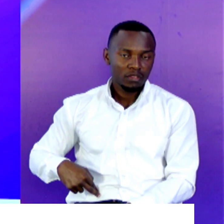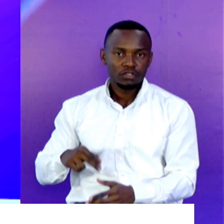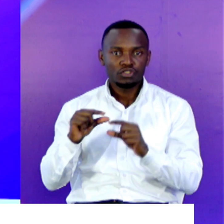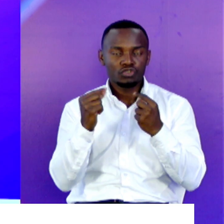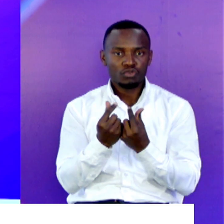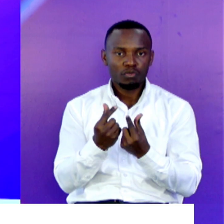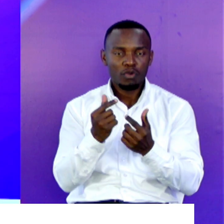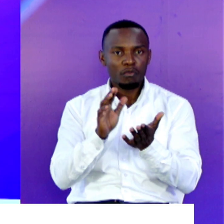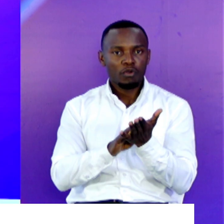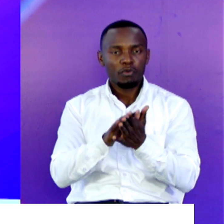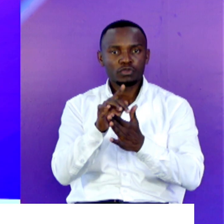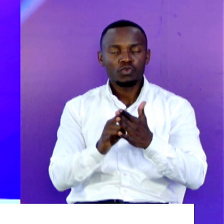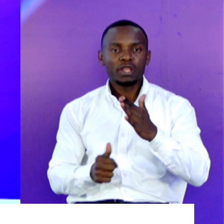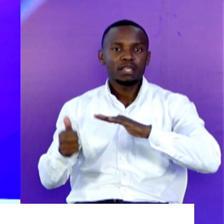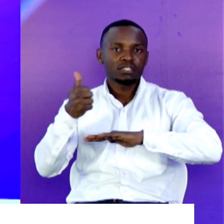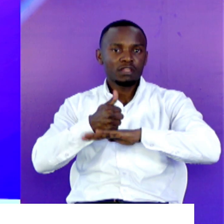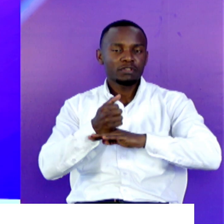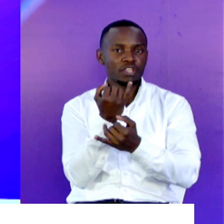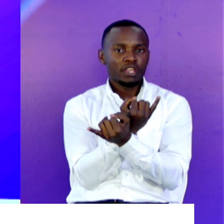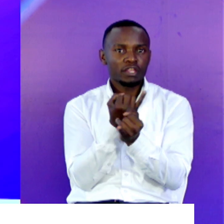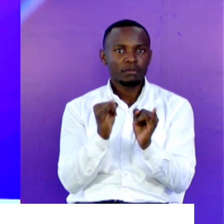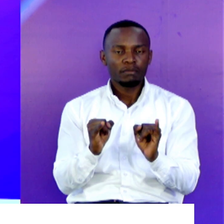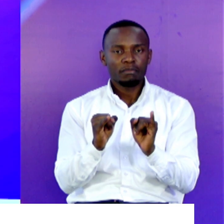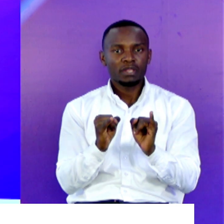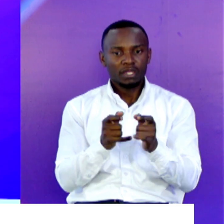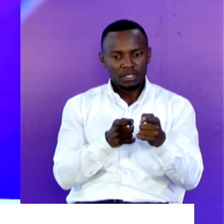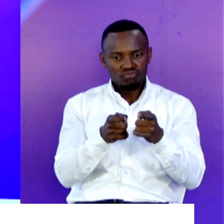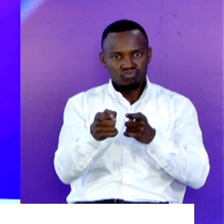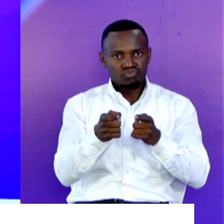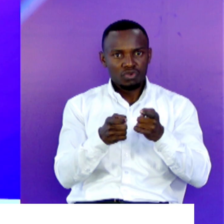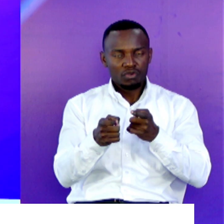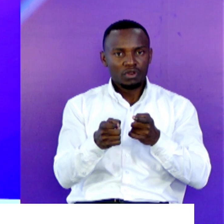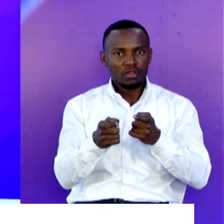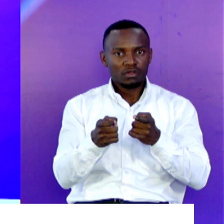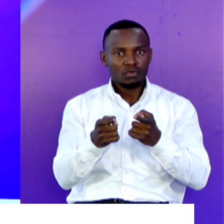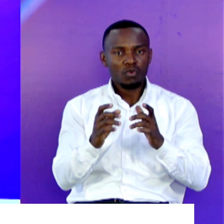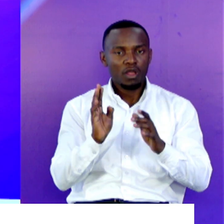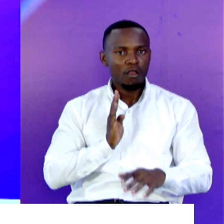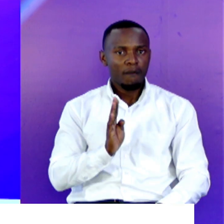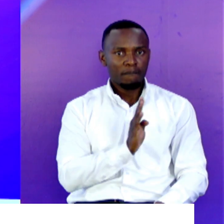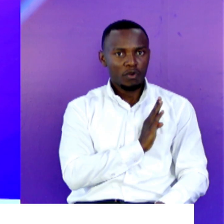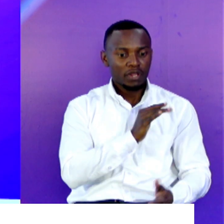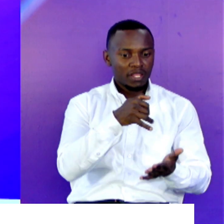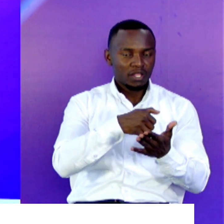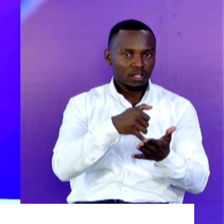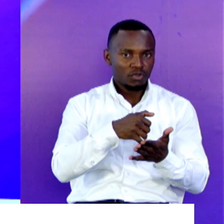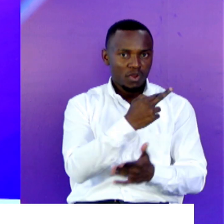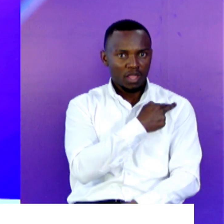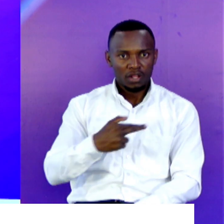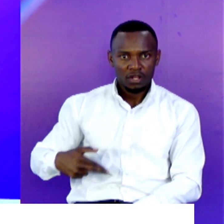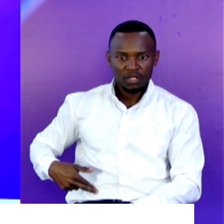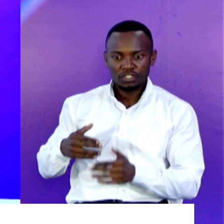establishment of an independent regulatory body composed of religious leaders,